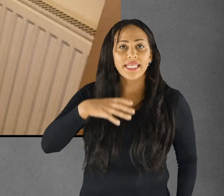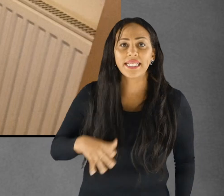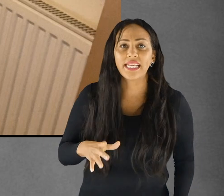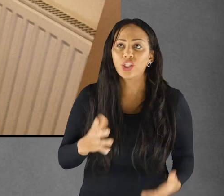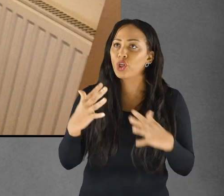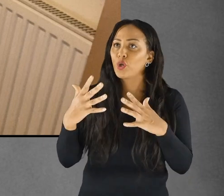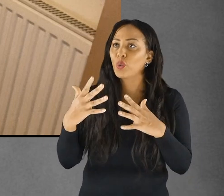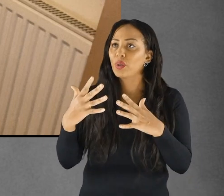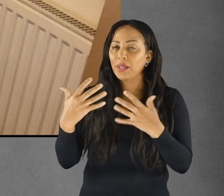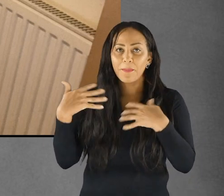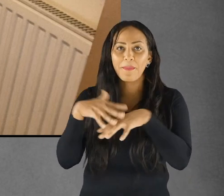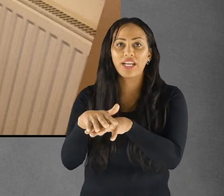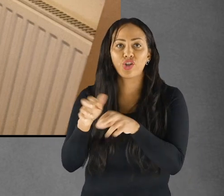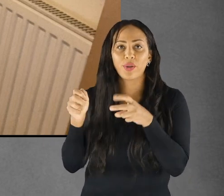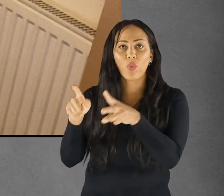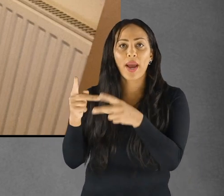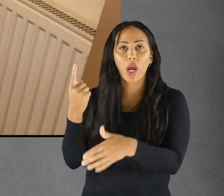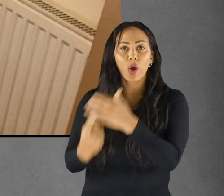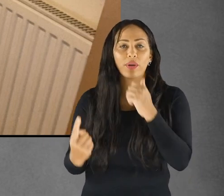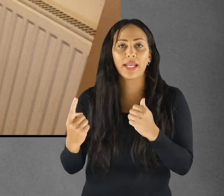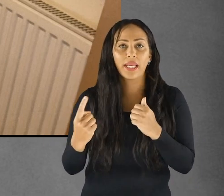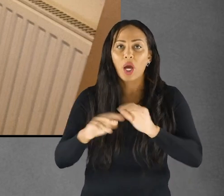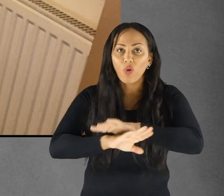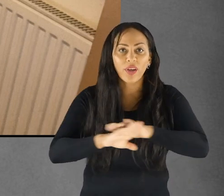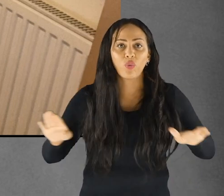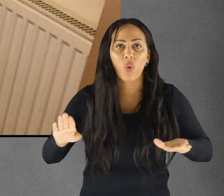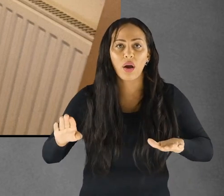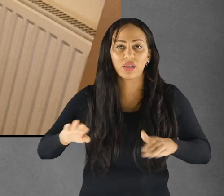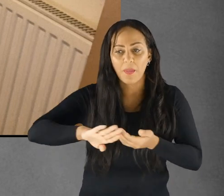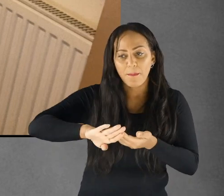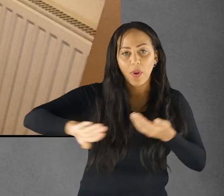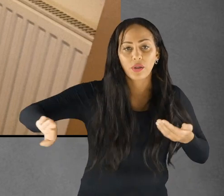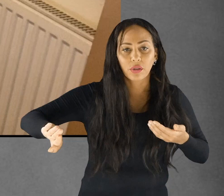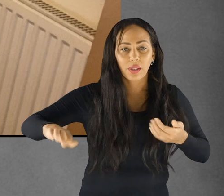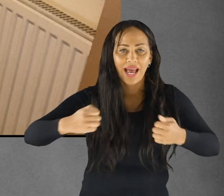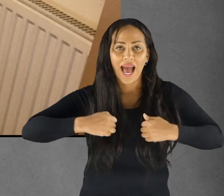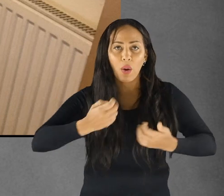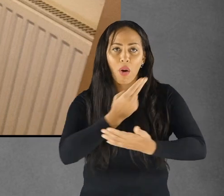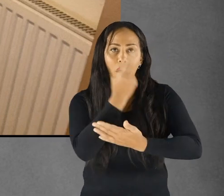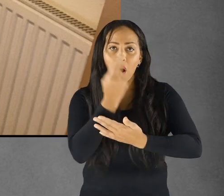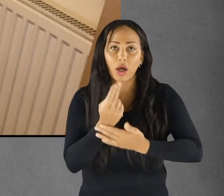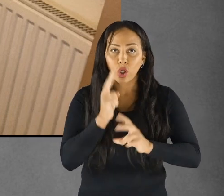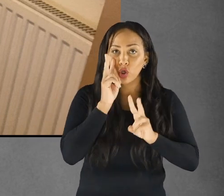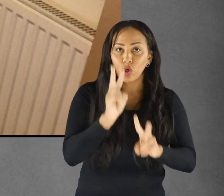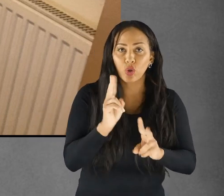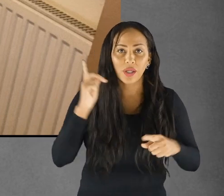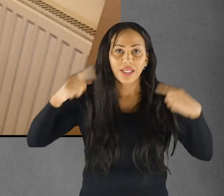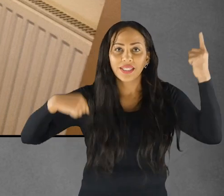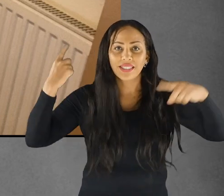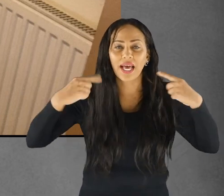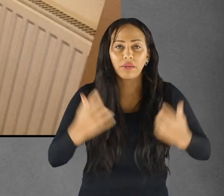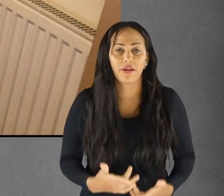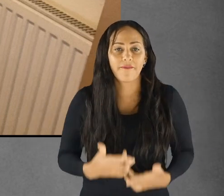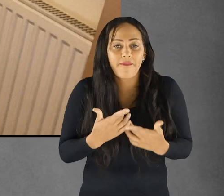walk the walk or talk the talk, and we weren't marginalized, how would our art look, sound, or